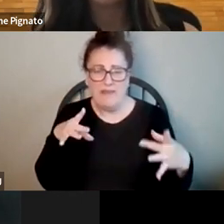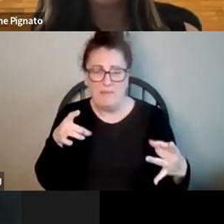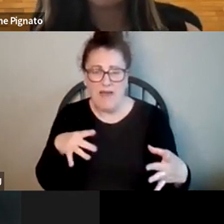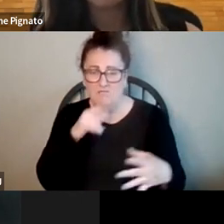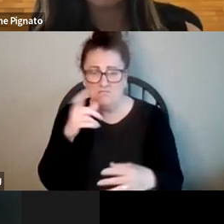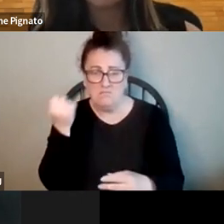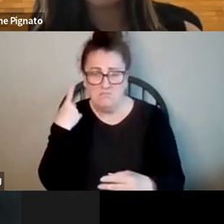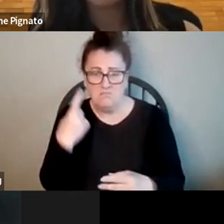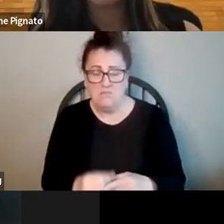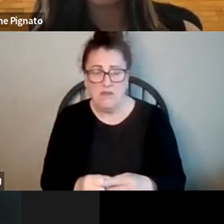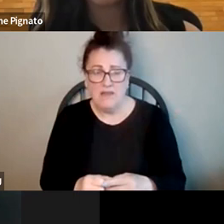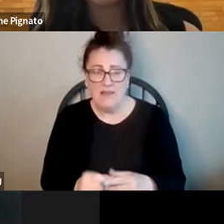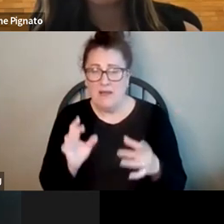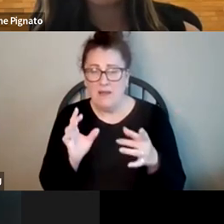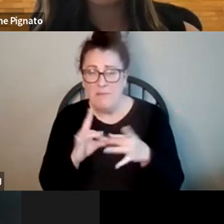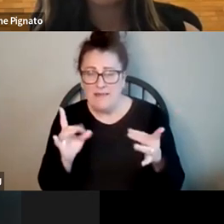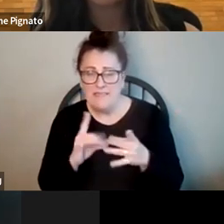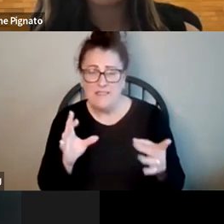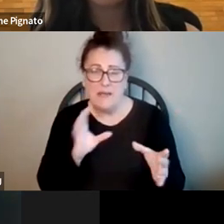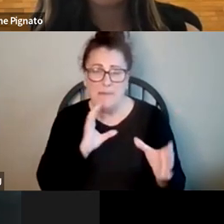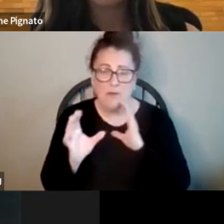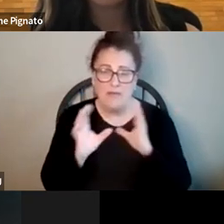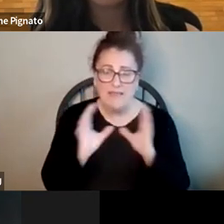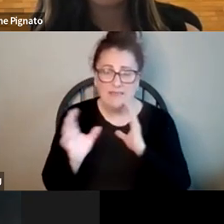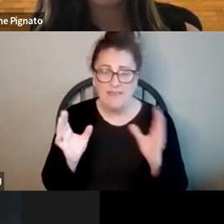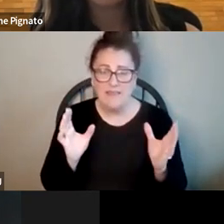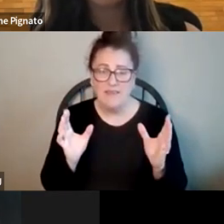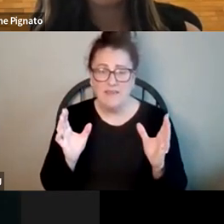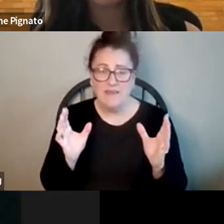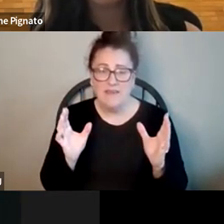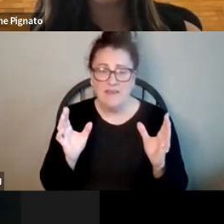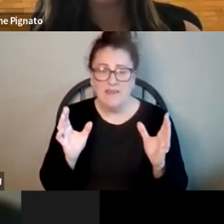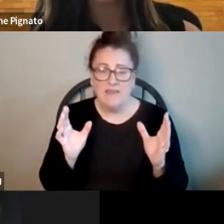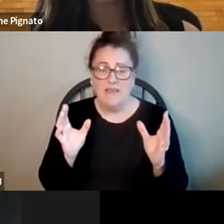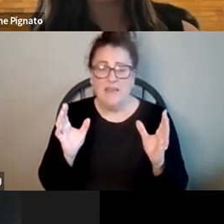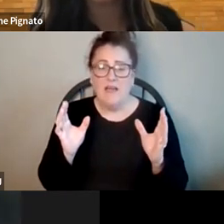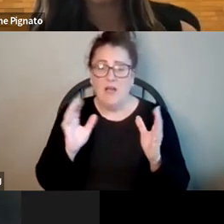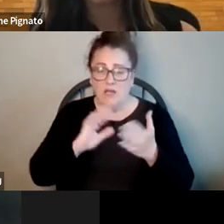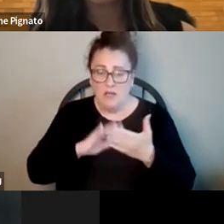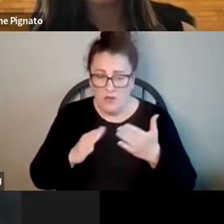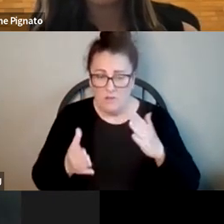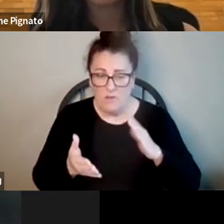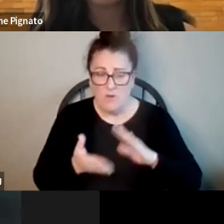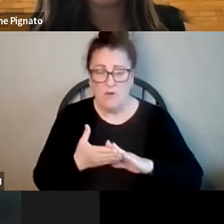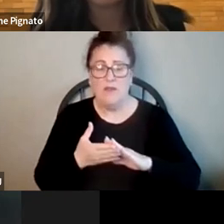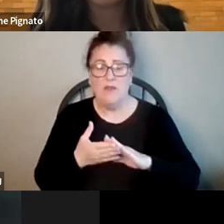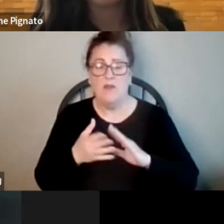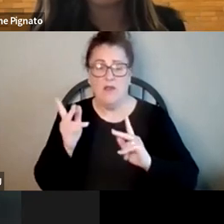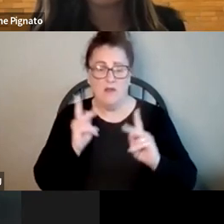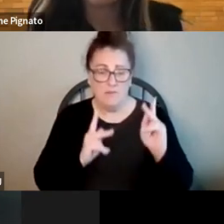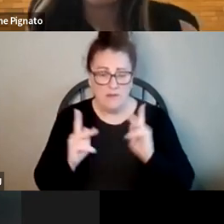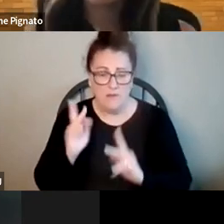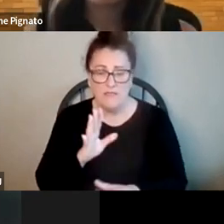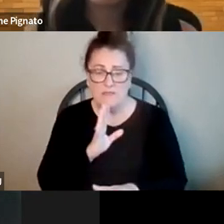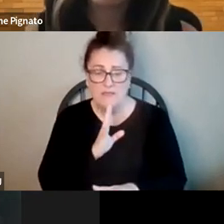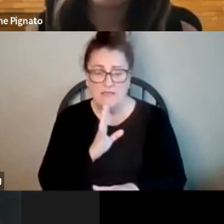Because sometimes when messages and communication to hear, just in the sense of when you hear a community or people come out and speak about something,